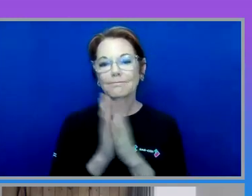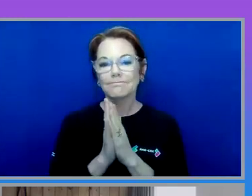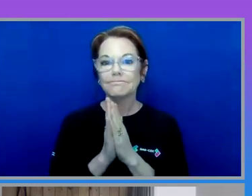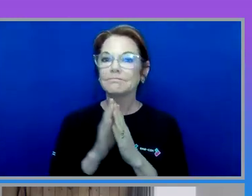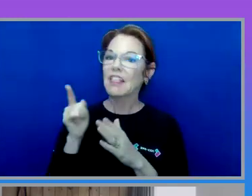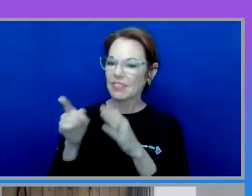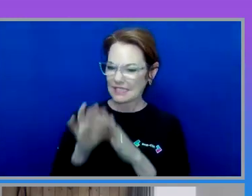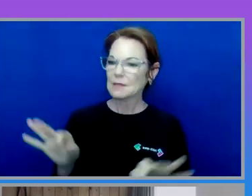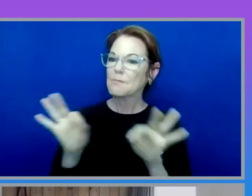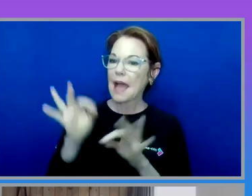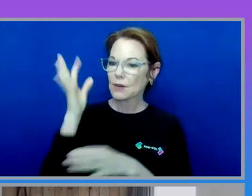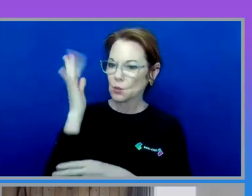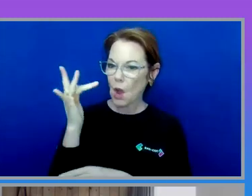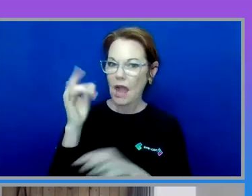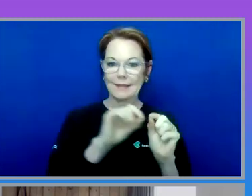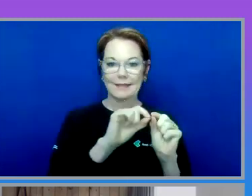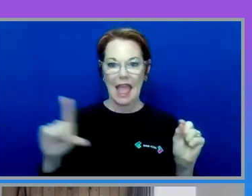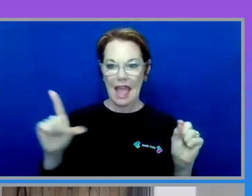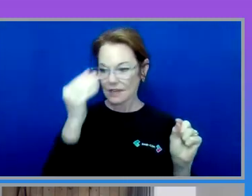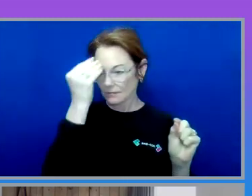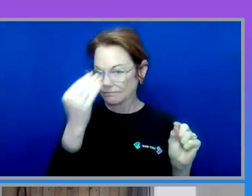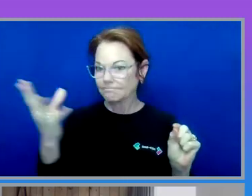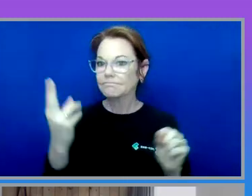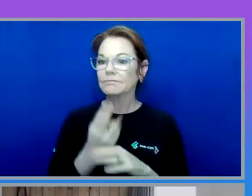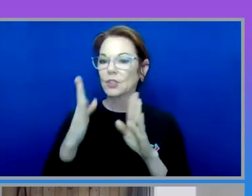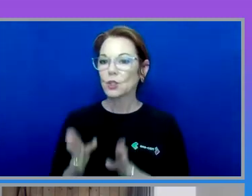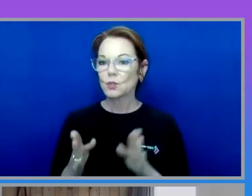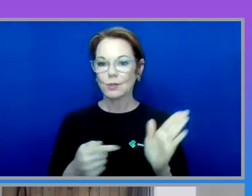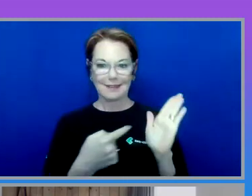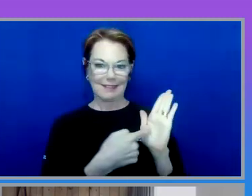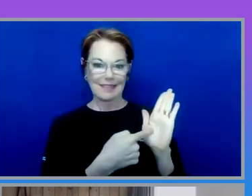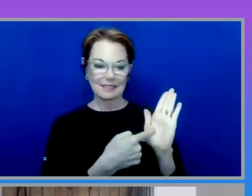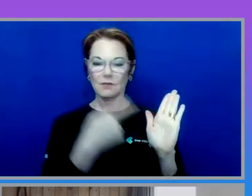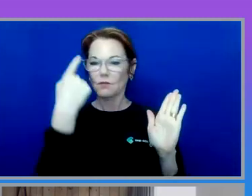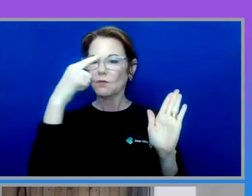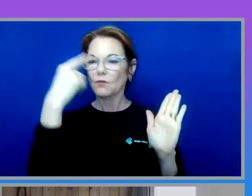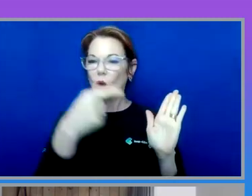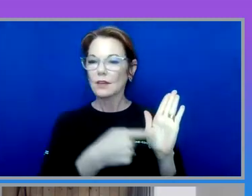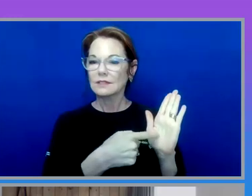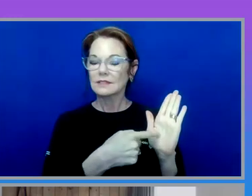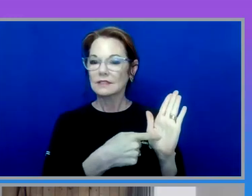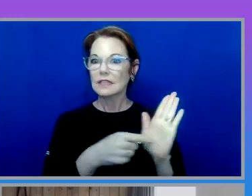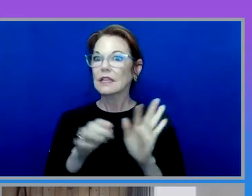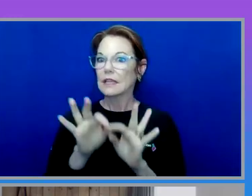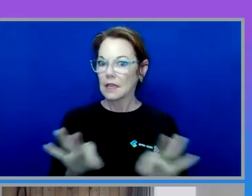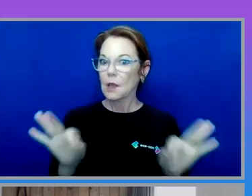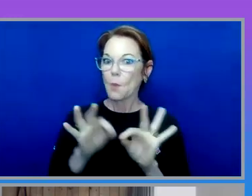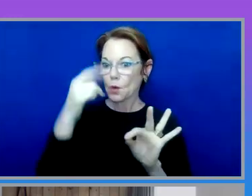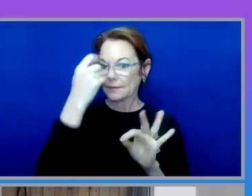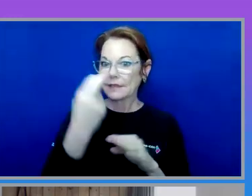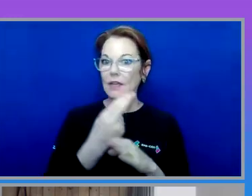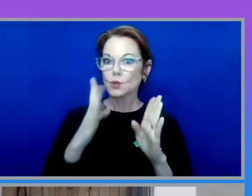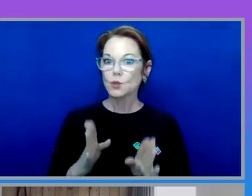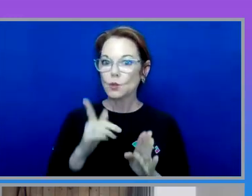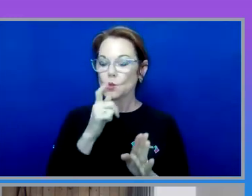This matters because the heading tells the user what that part of the page is about. This matters because users with screen readers